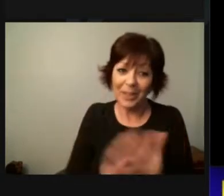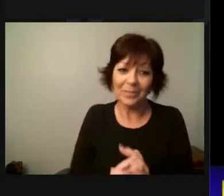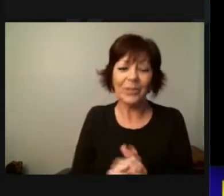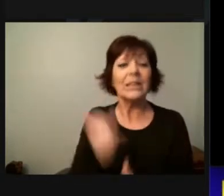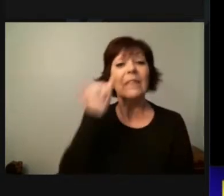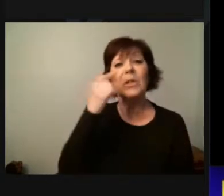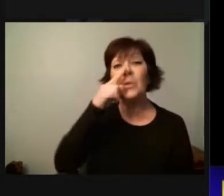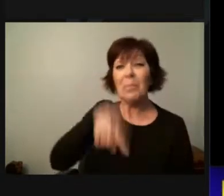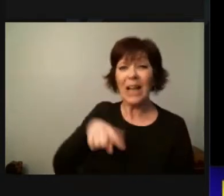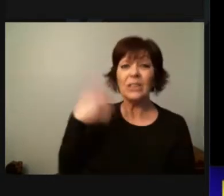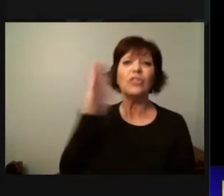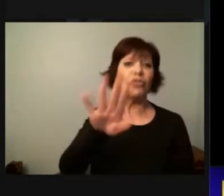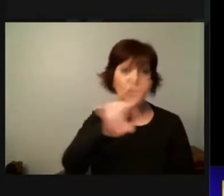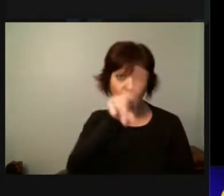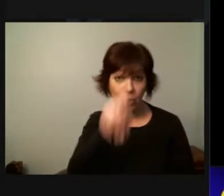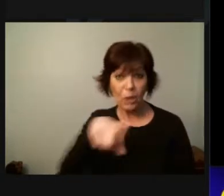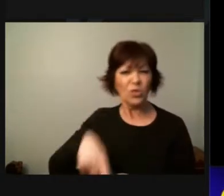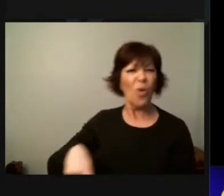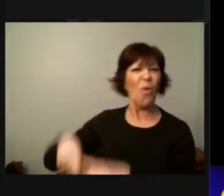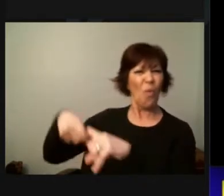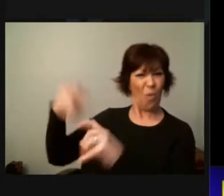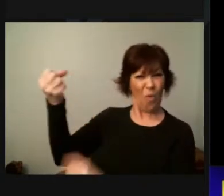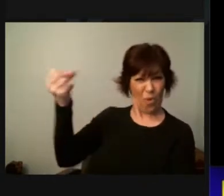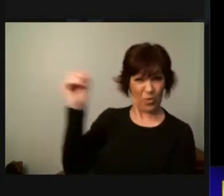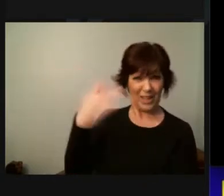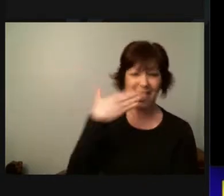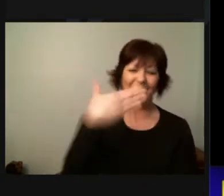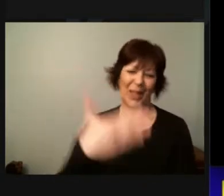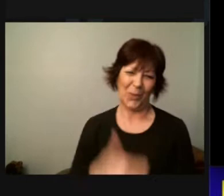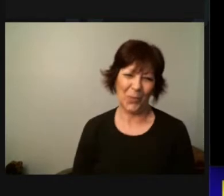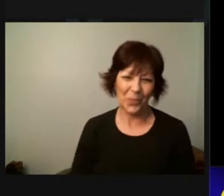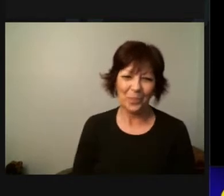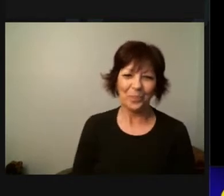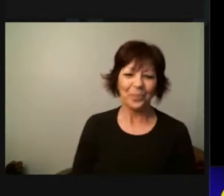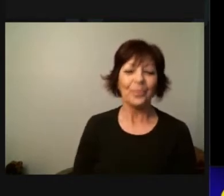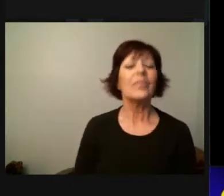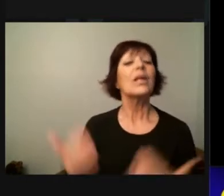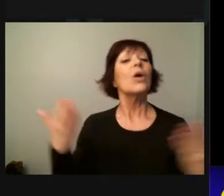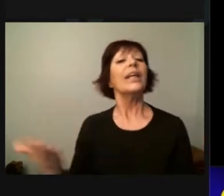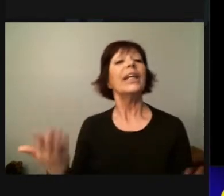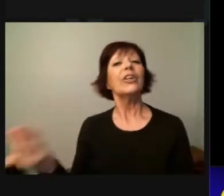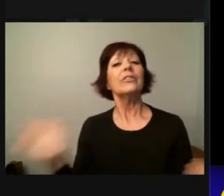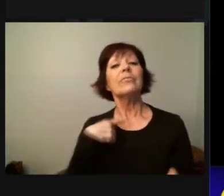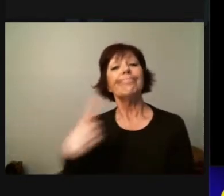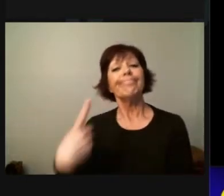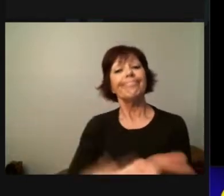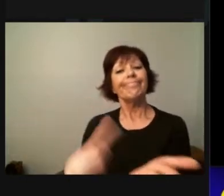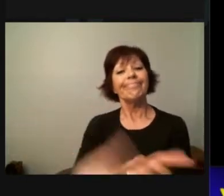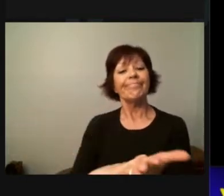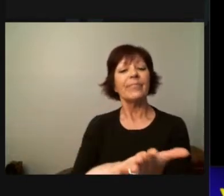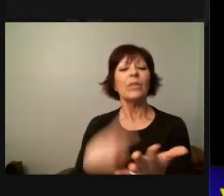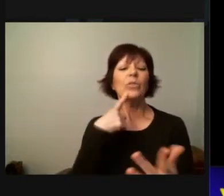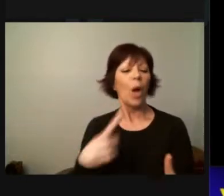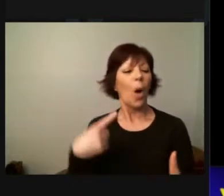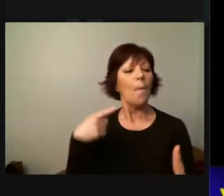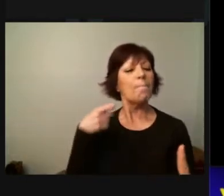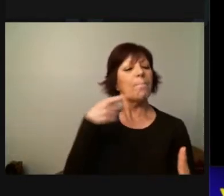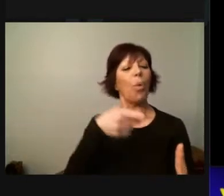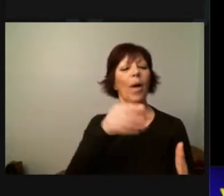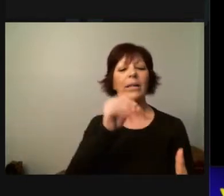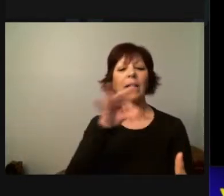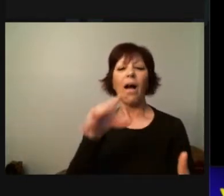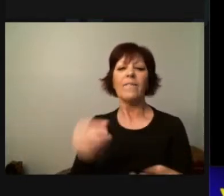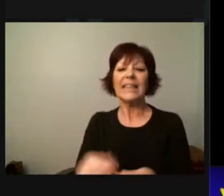mind holding off on questions, that would be great. Thank you so much. So we're here this evening to talk about points of dispensing